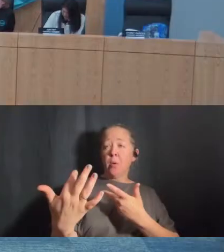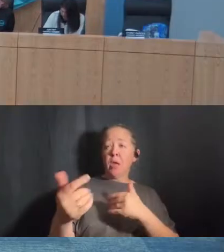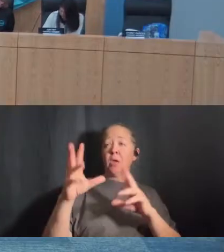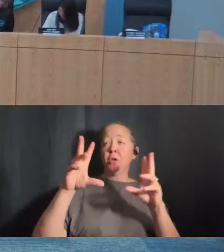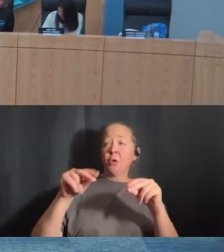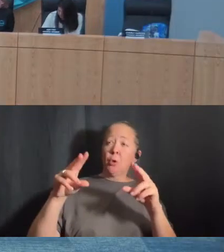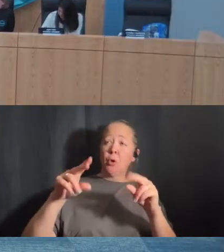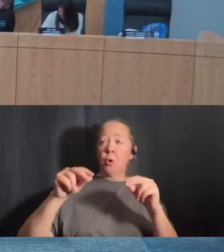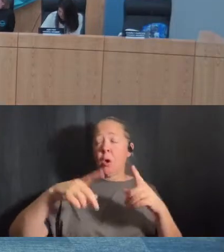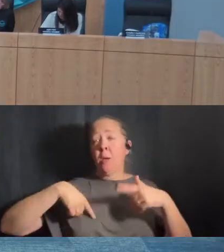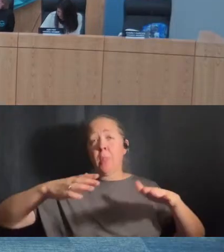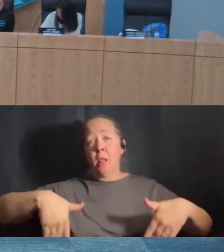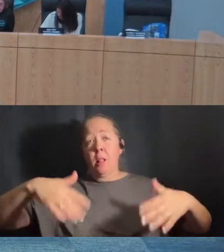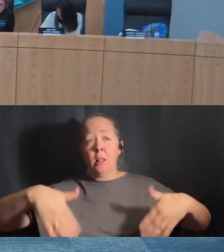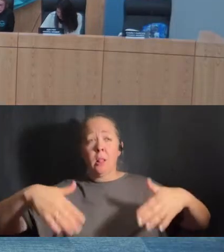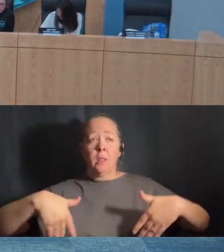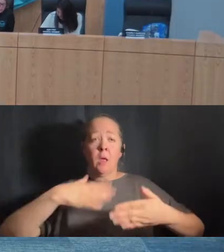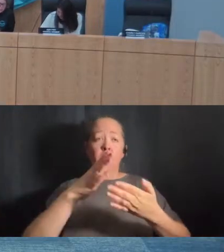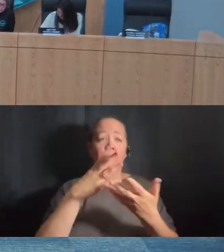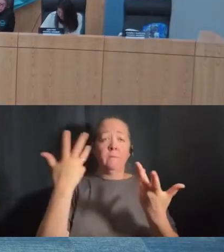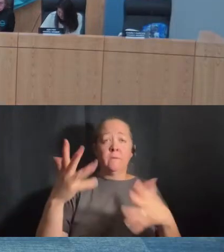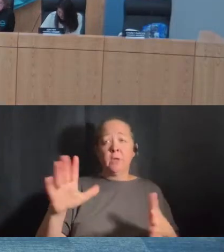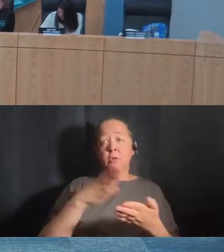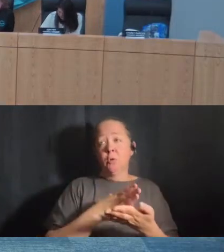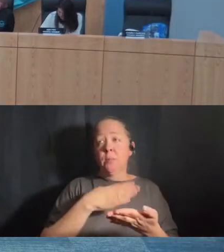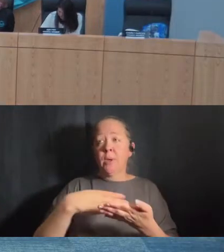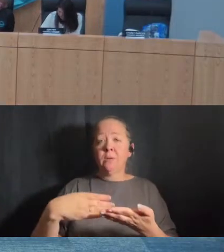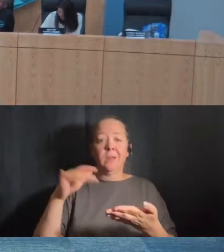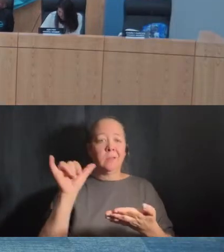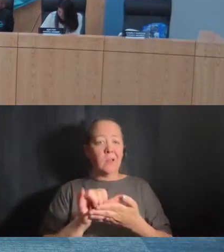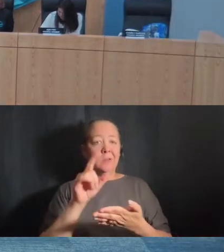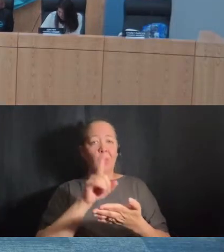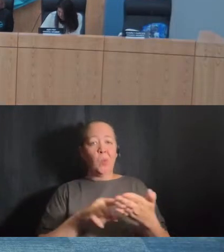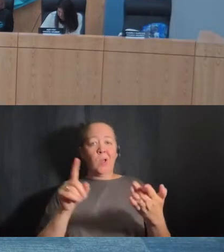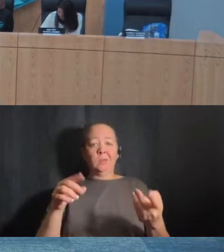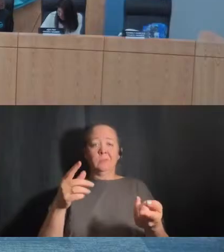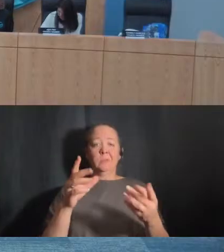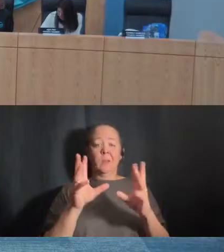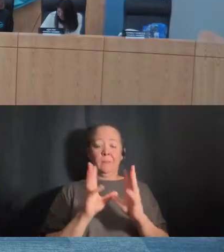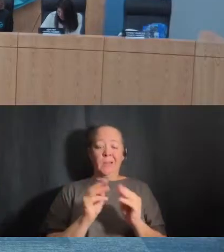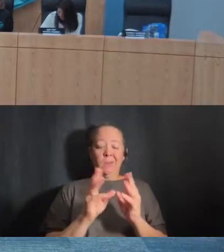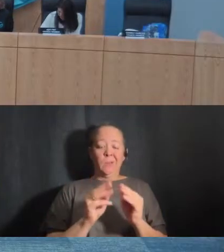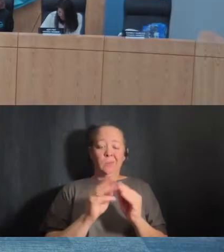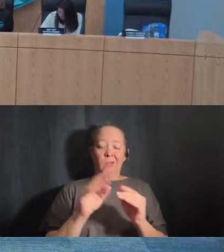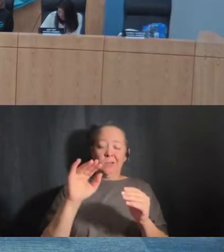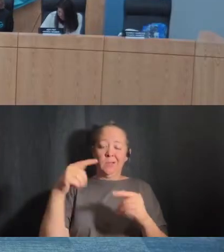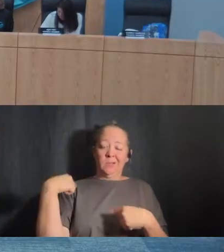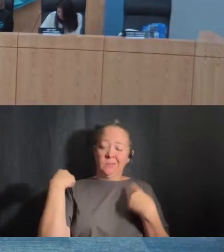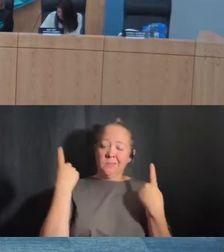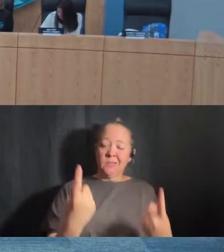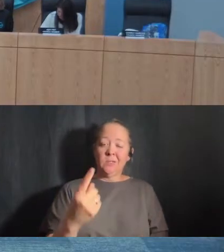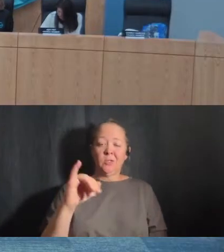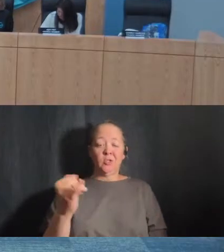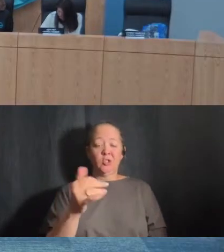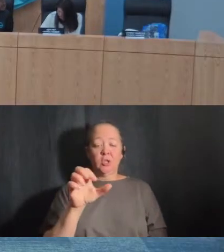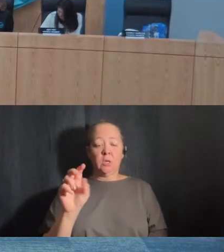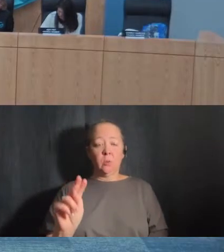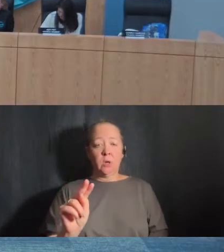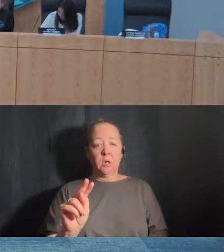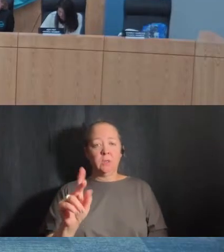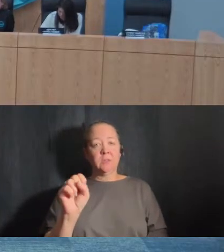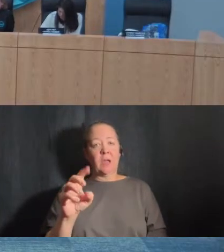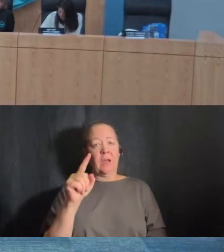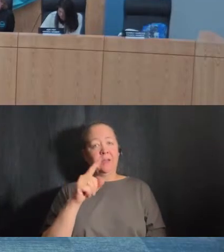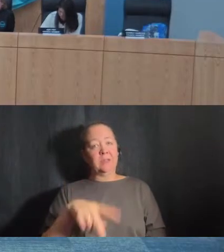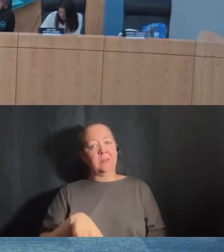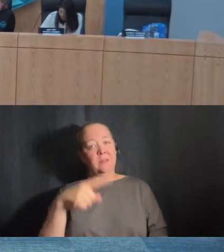were for when we went over this, was to say, do we really need that? And I find it frustrating to get to this point